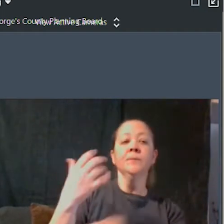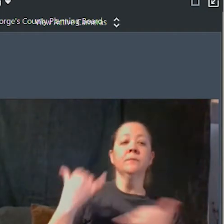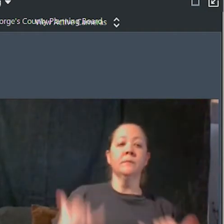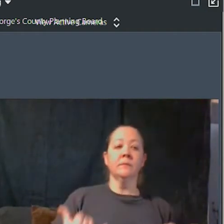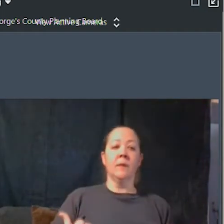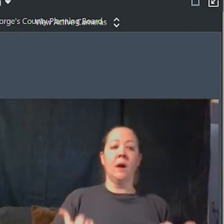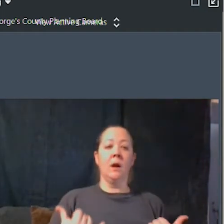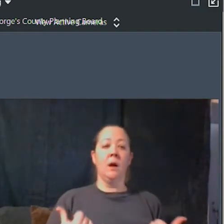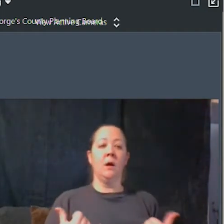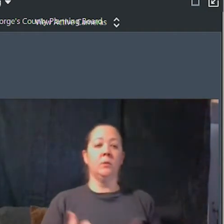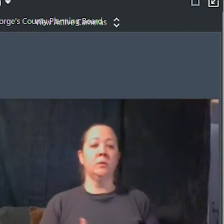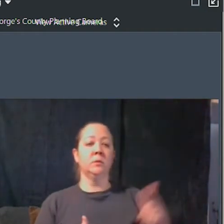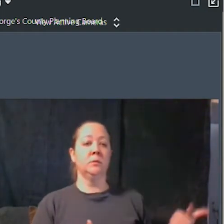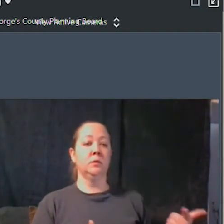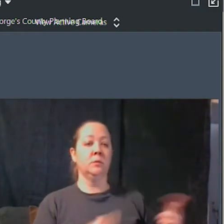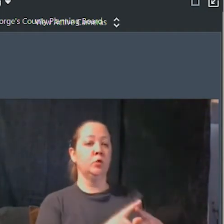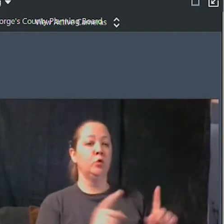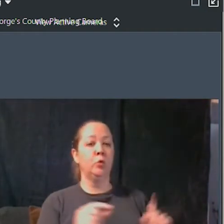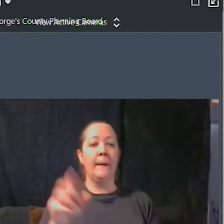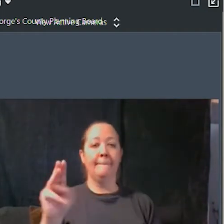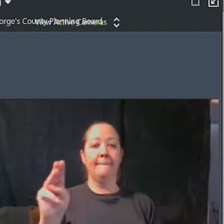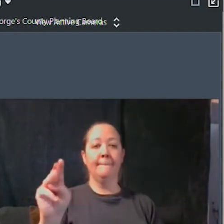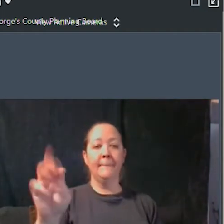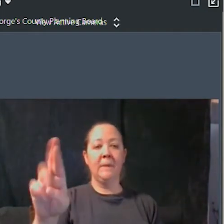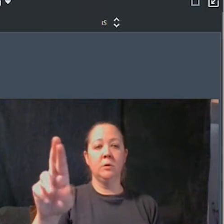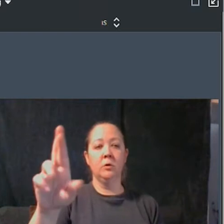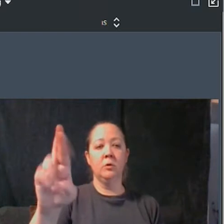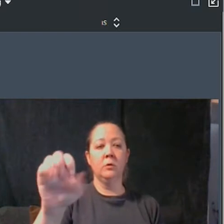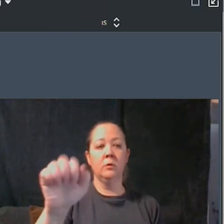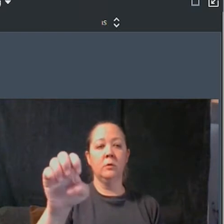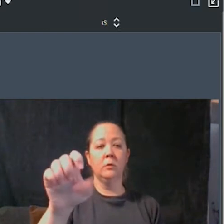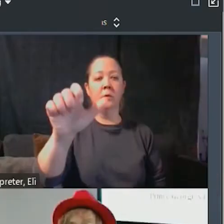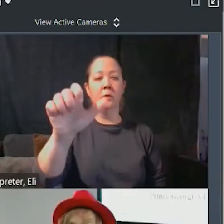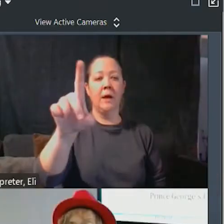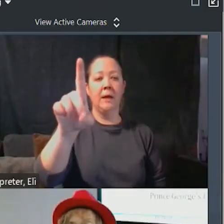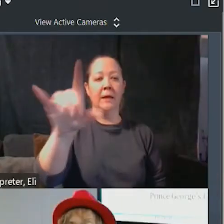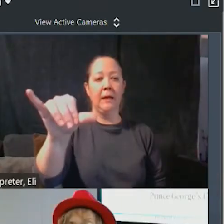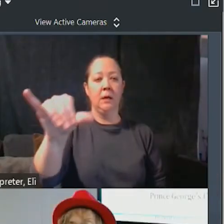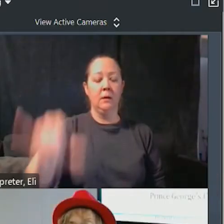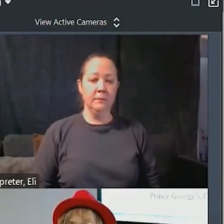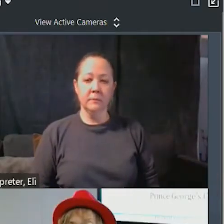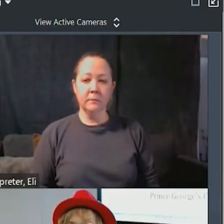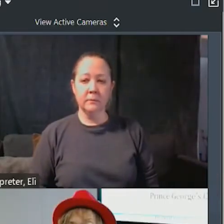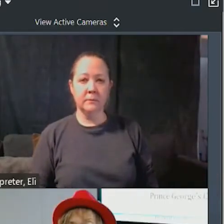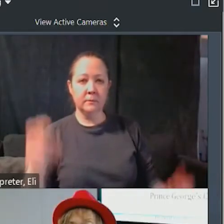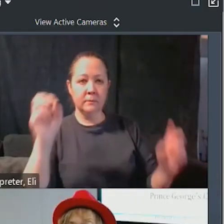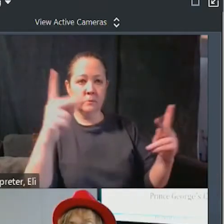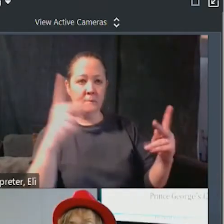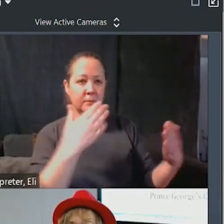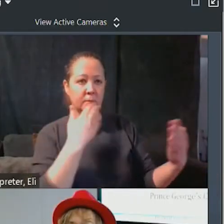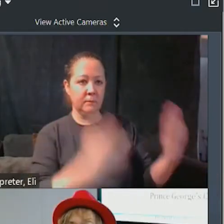to Mr. Ruddy. Again, good morning,